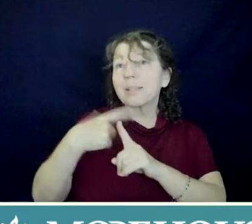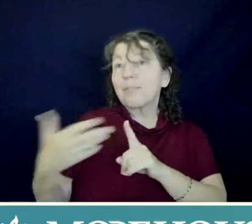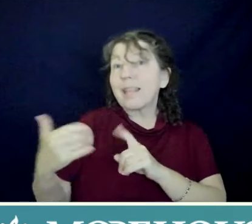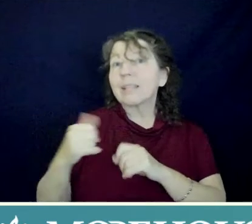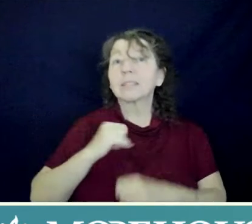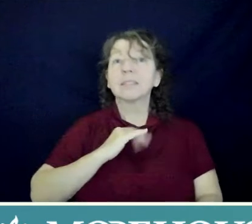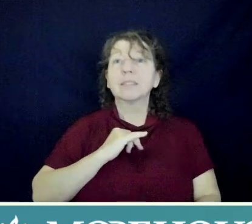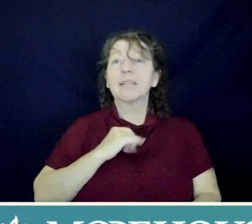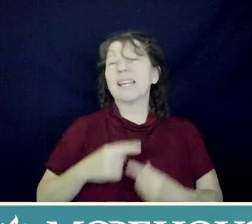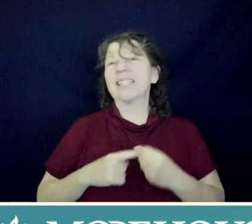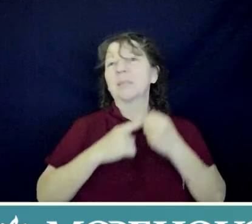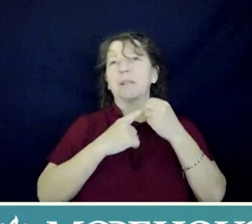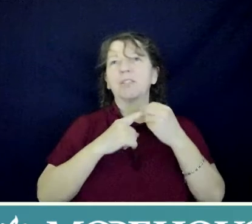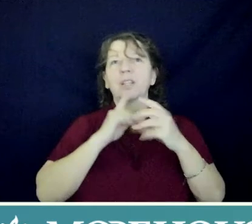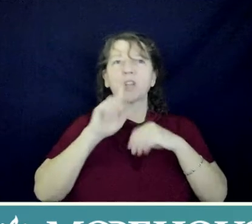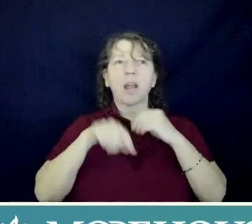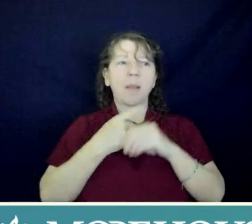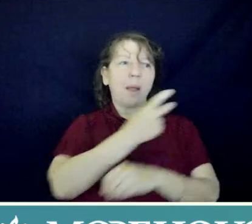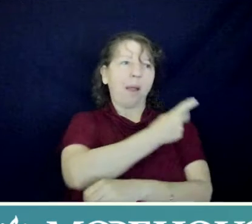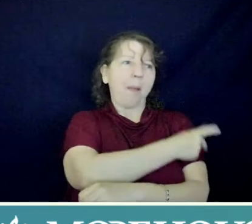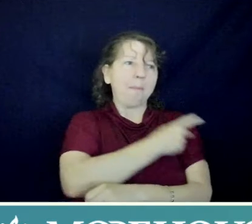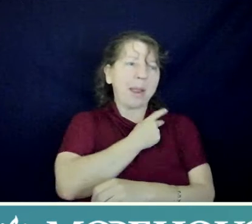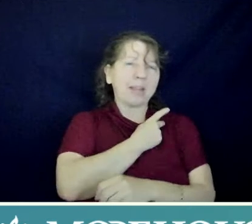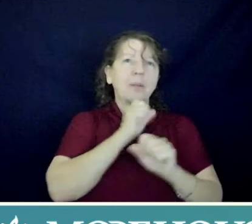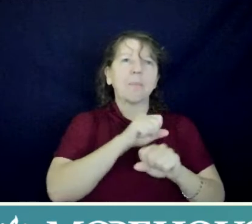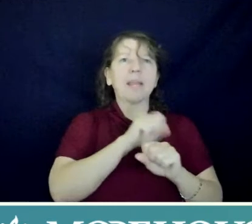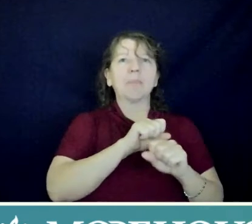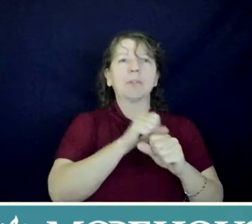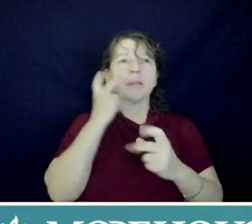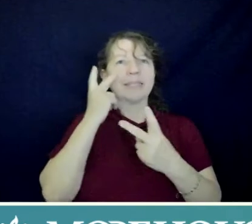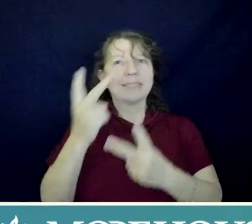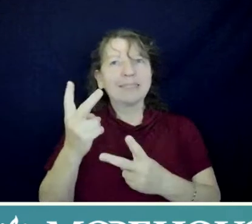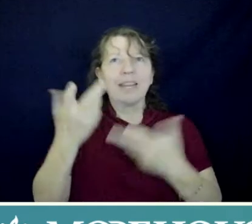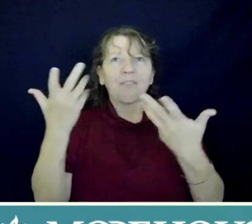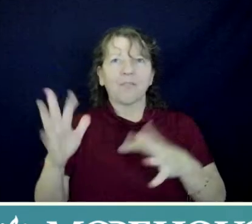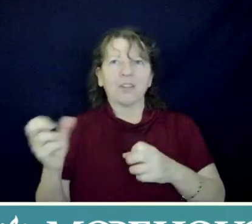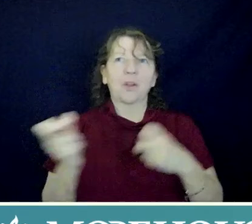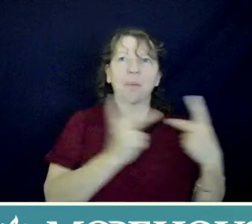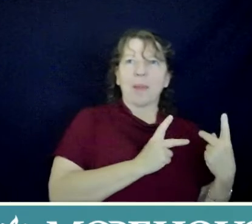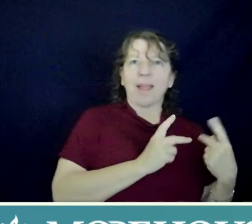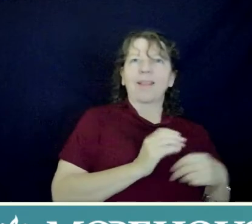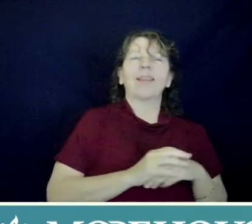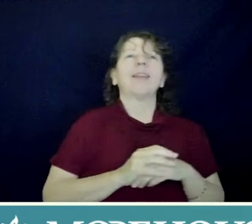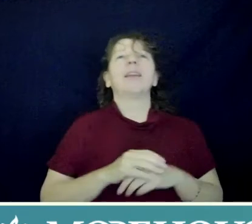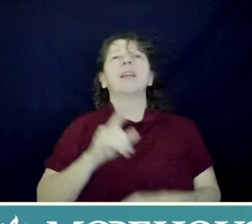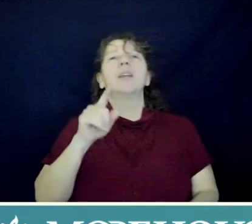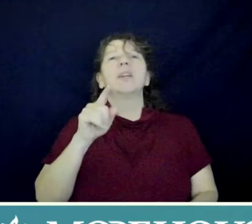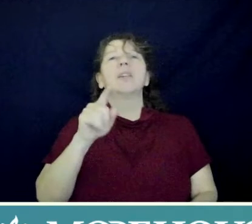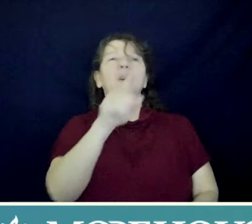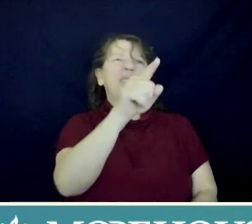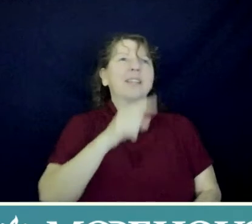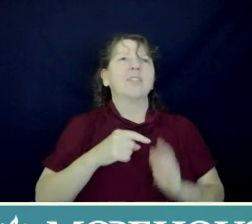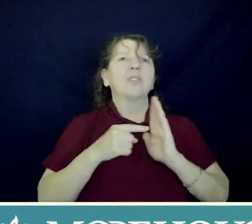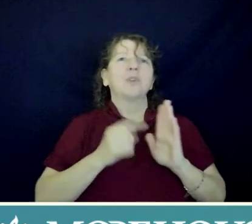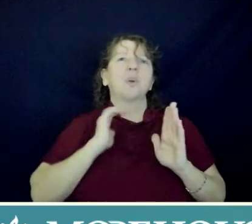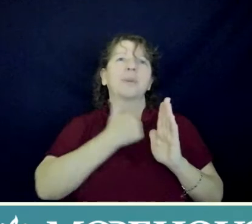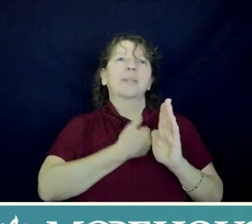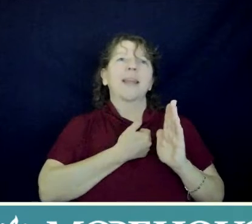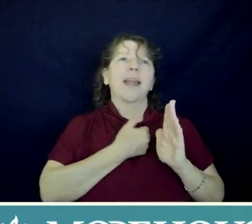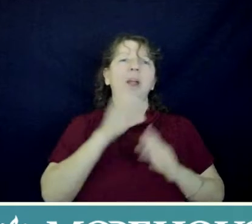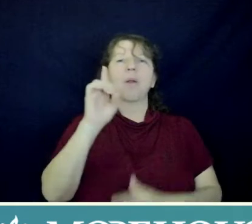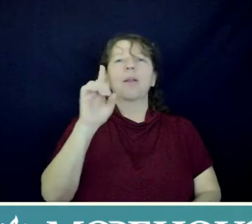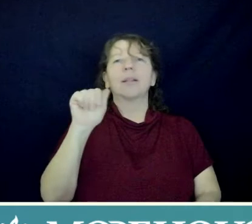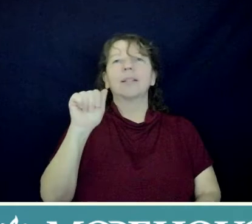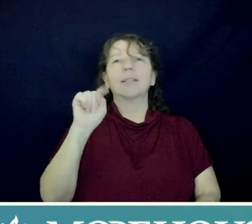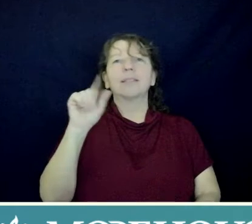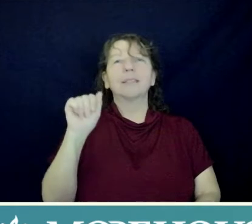areas of patient turnaround time, which I'll present. So these graphs, they indicate the data in terms of how the